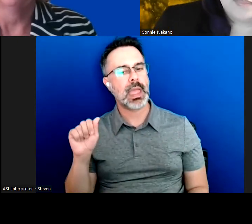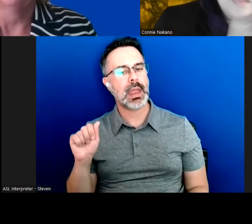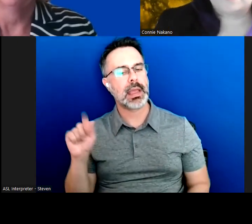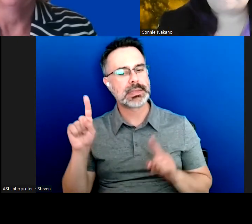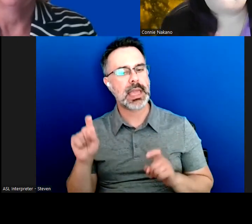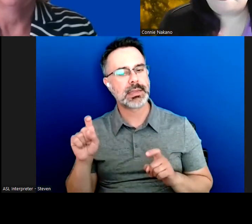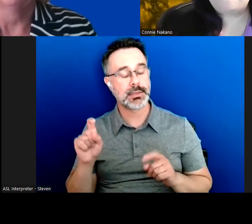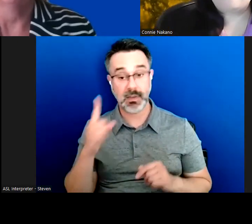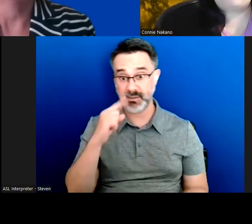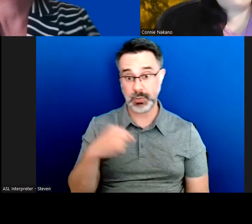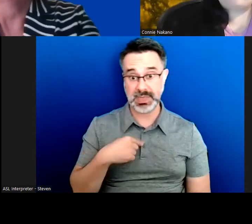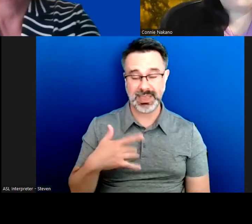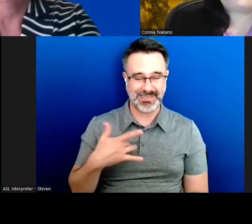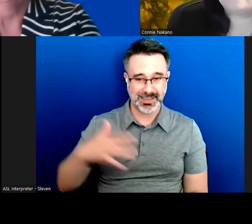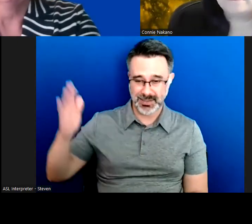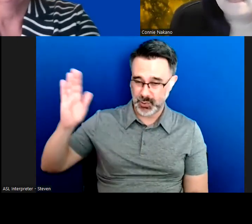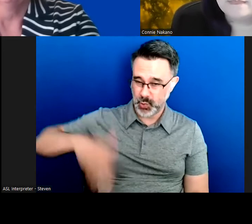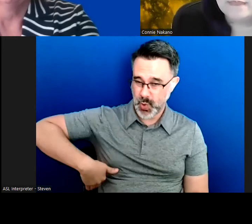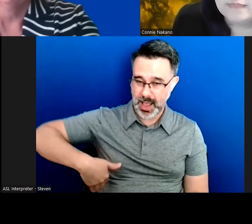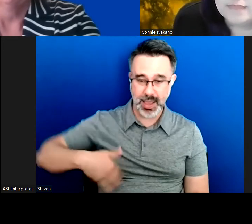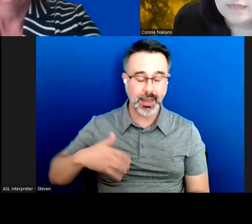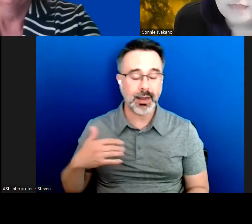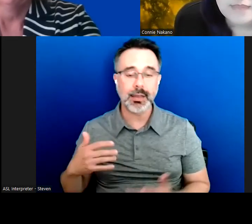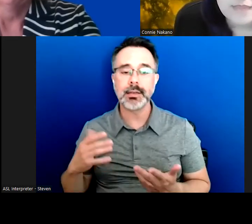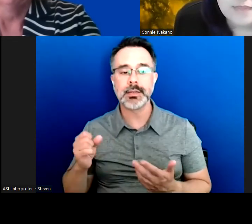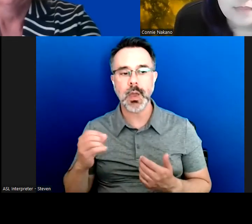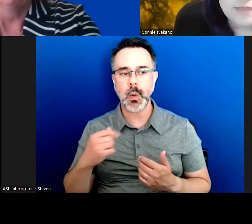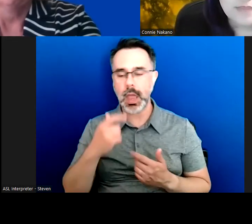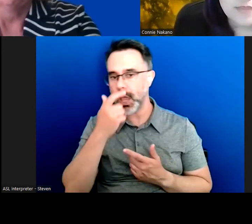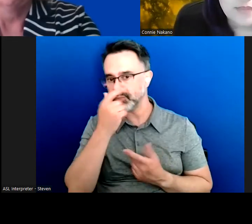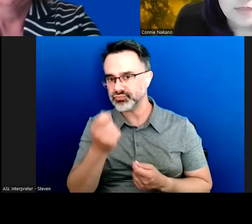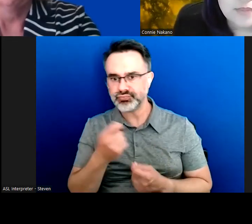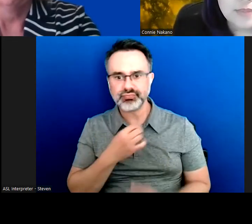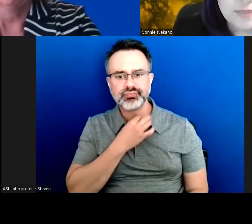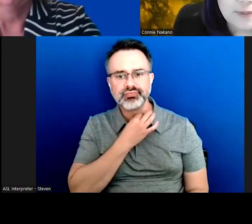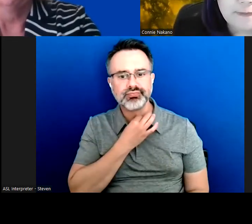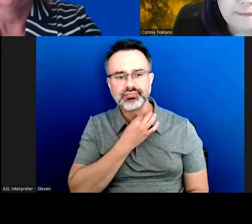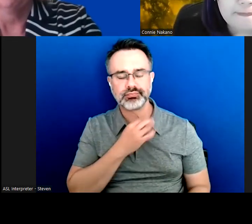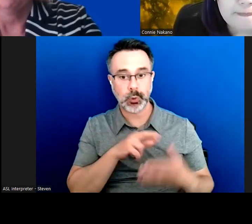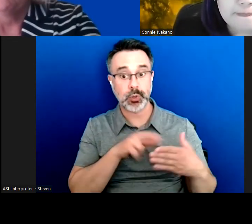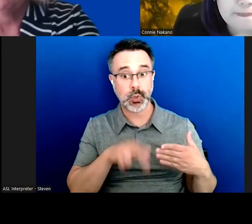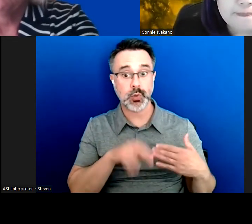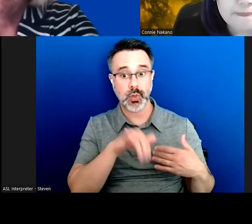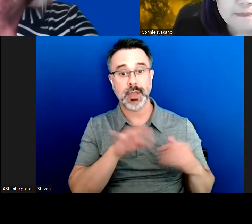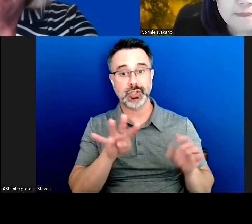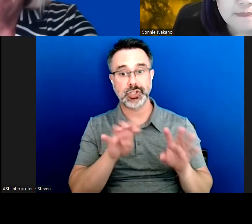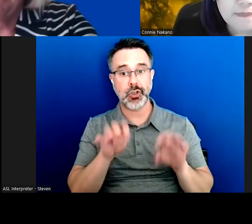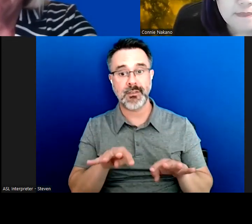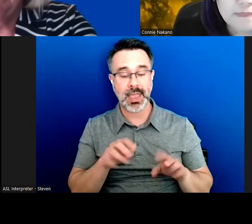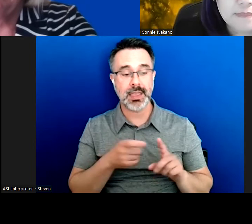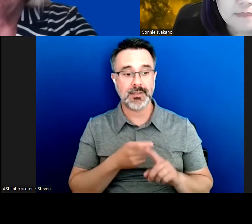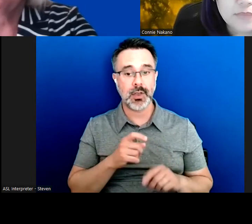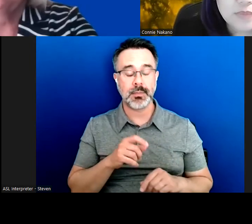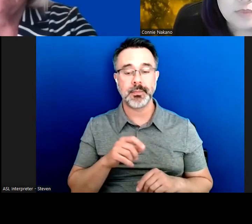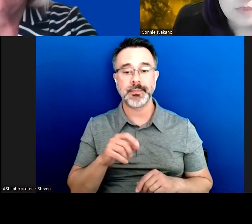late for. And so I was very interested in the results of the surveys done by Cal